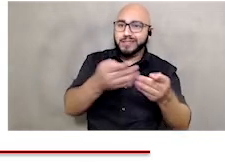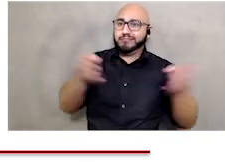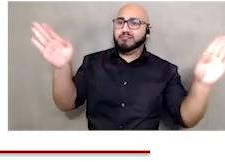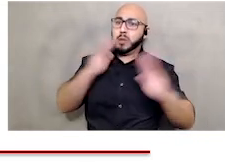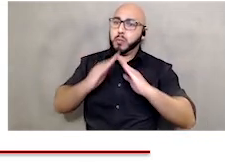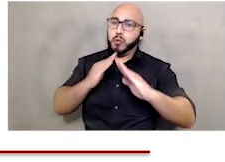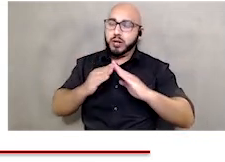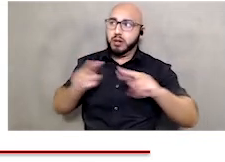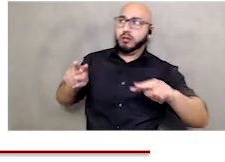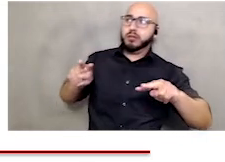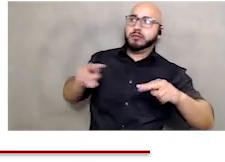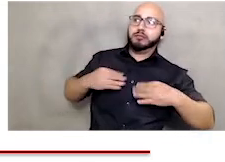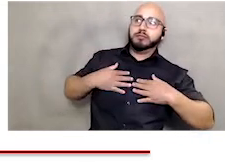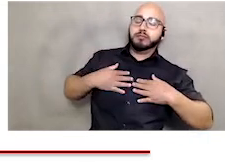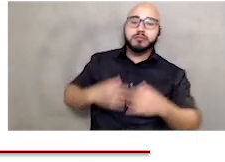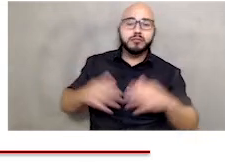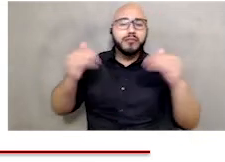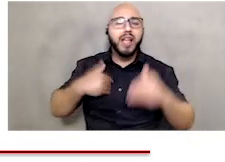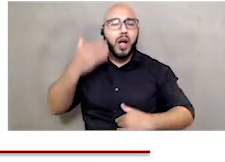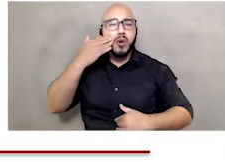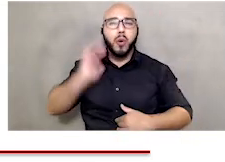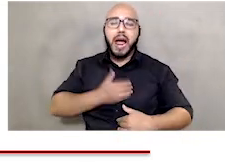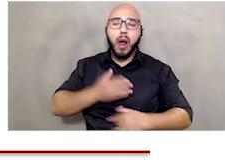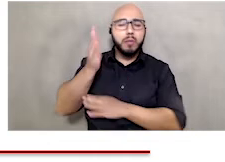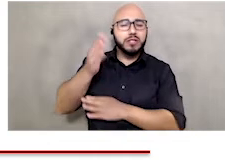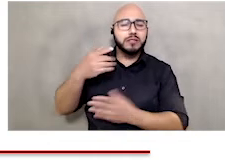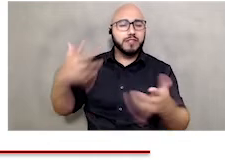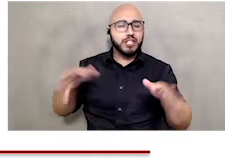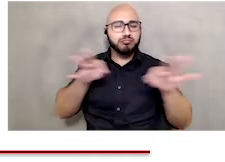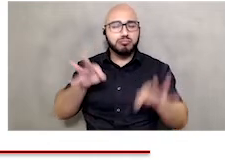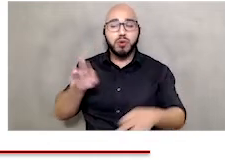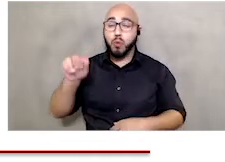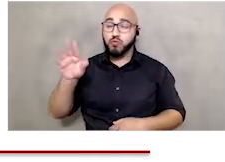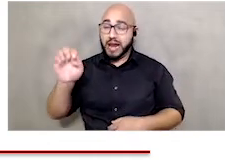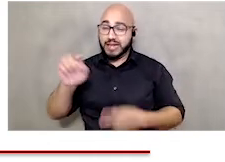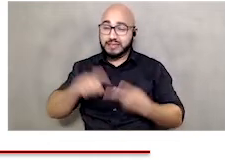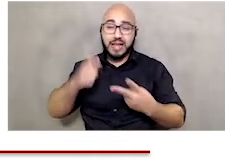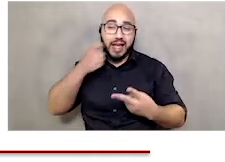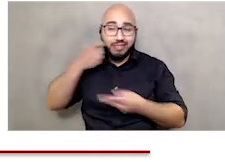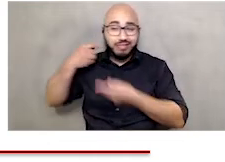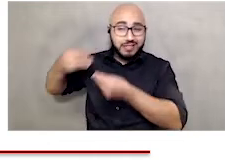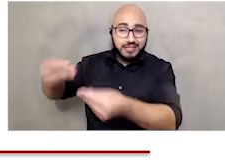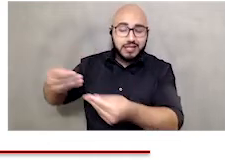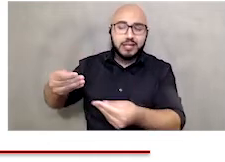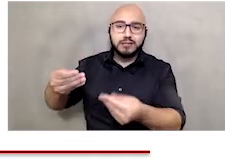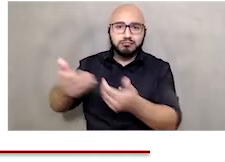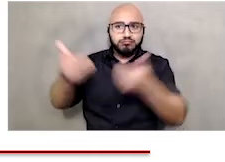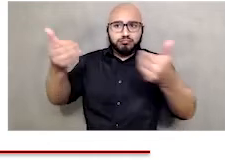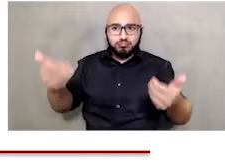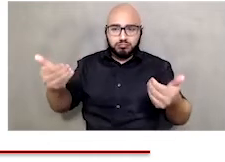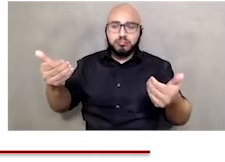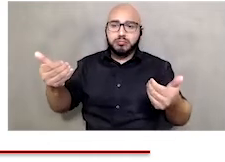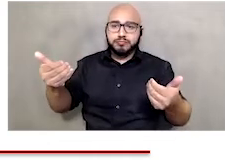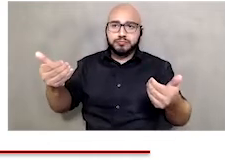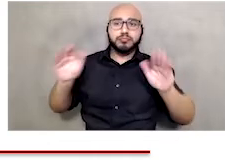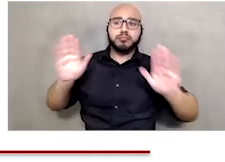So I know in our presentation, we've gone over race and ethnicity and how they are separate, but also how they can contribute to